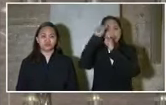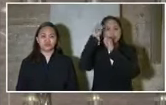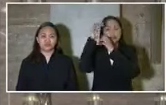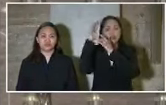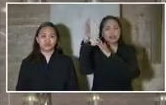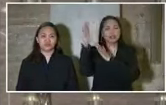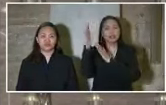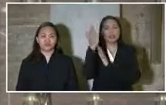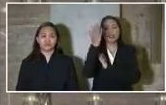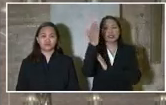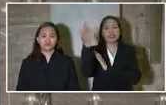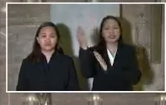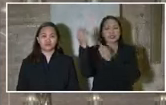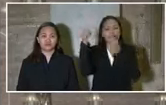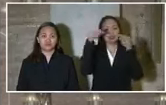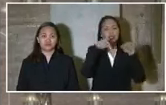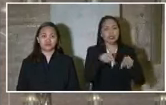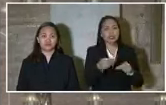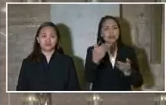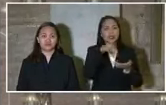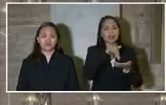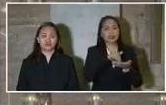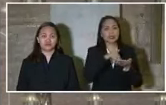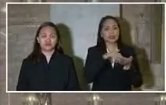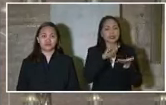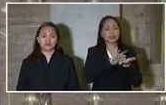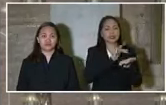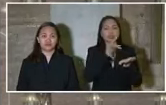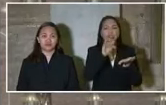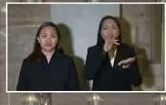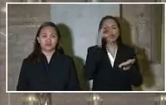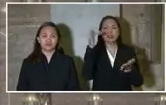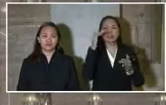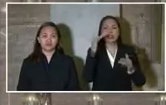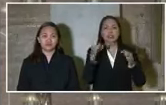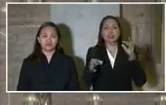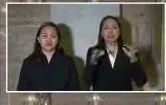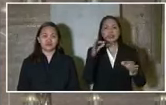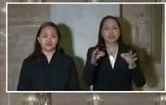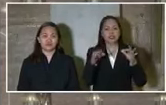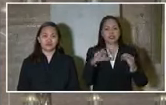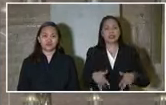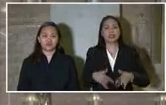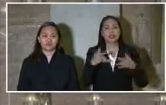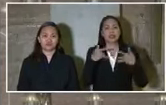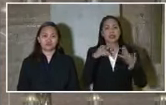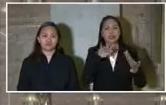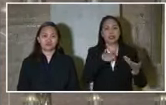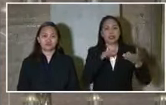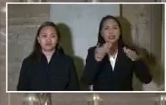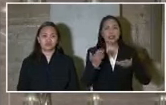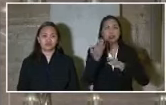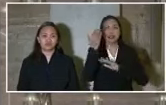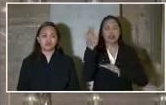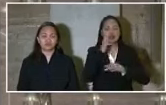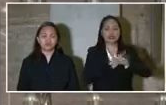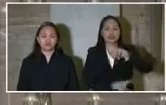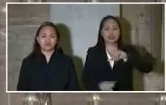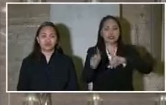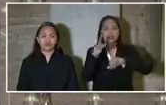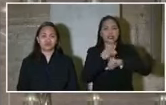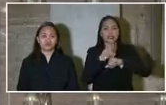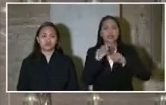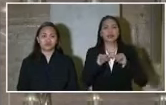Father. He will come again in glory to judge the living and the dead, and his kingdom will have